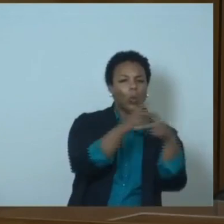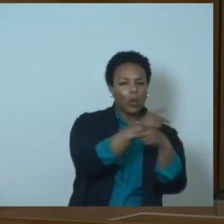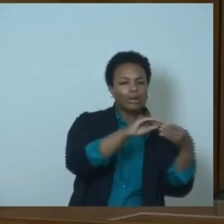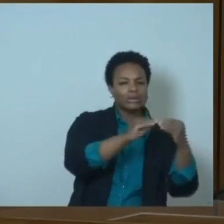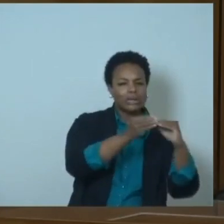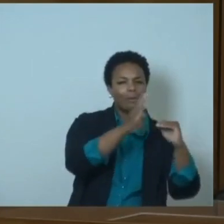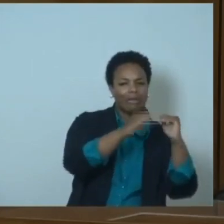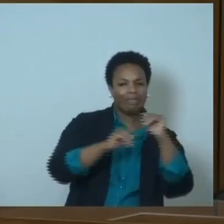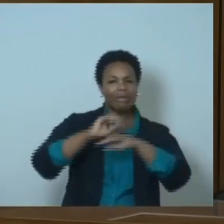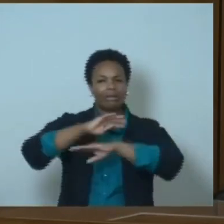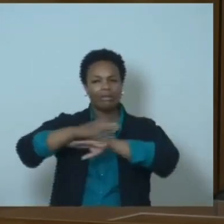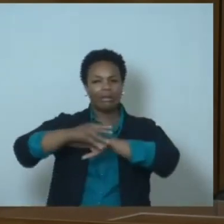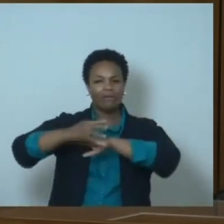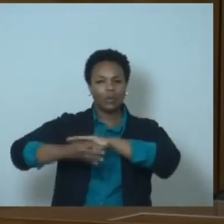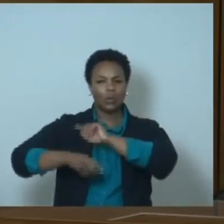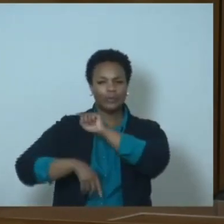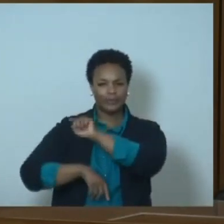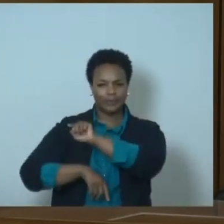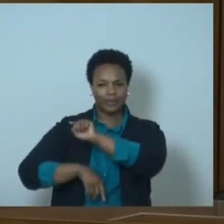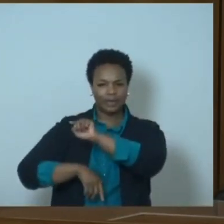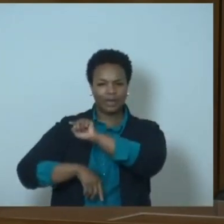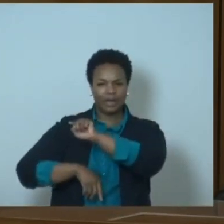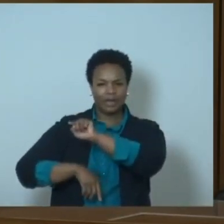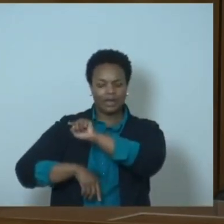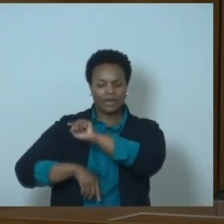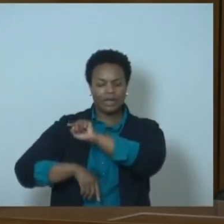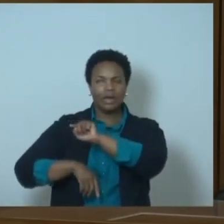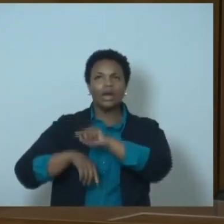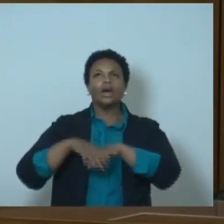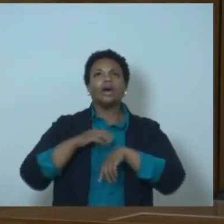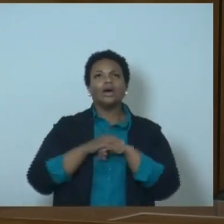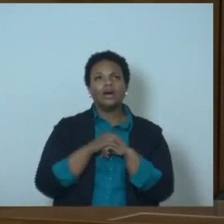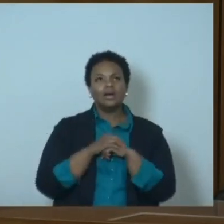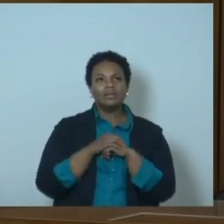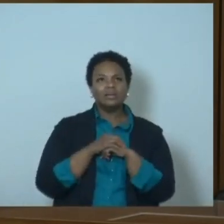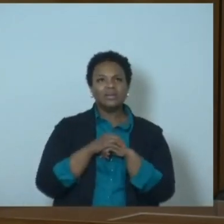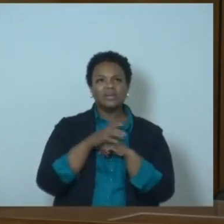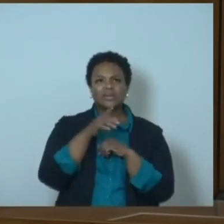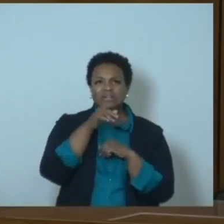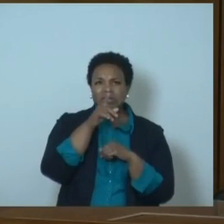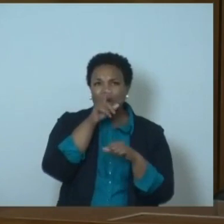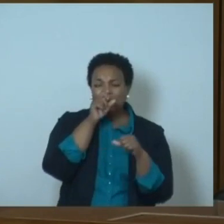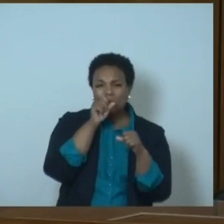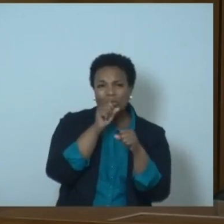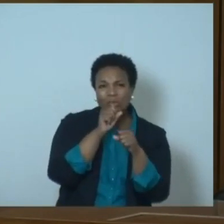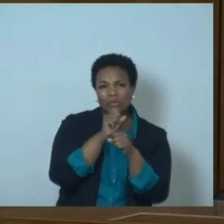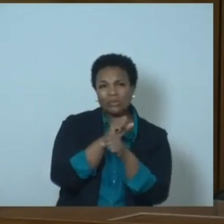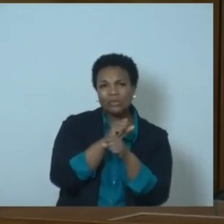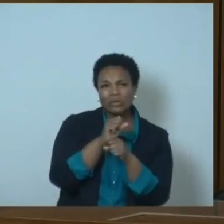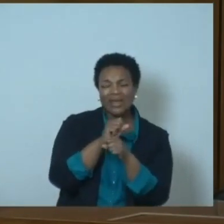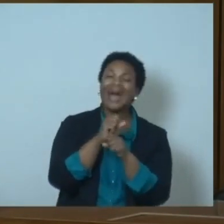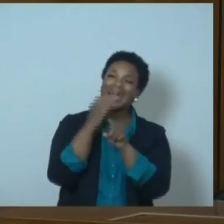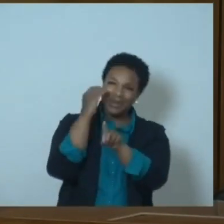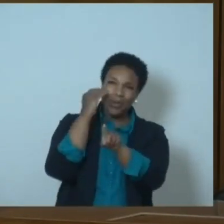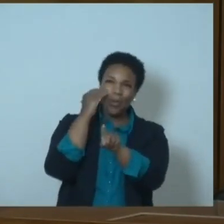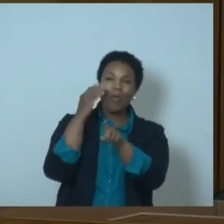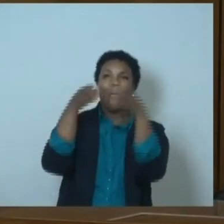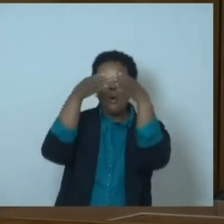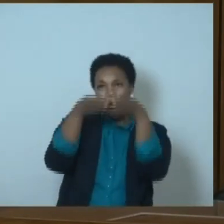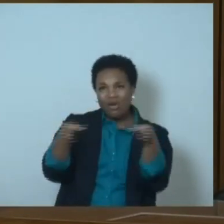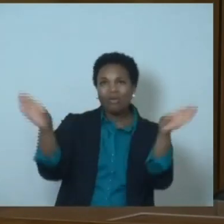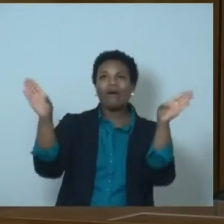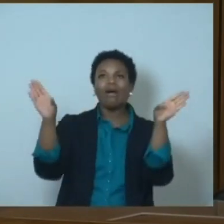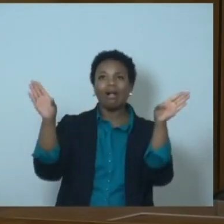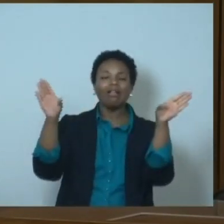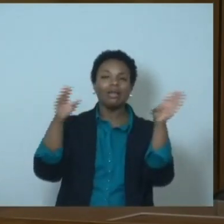agree with the governor that based on those two dynamics, unlike H1N1 where the mortality rate was 4 times higher in